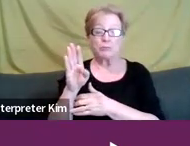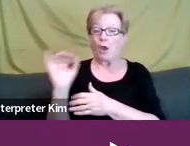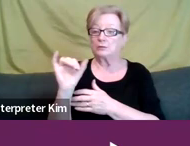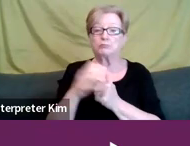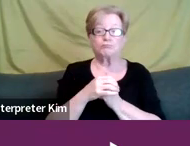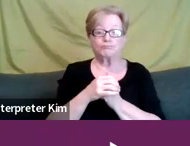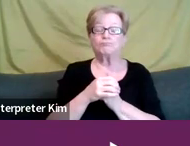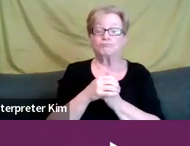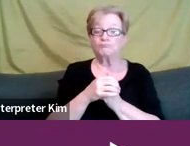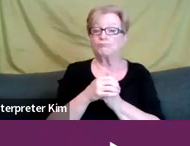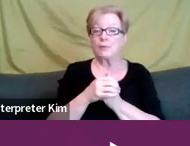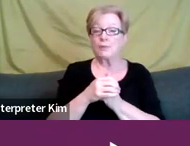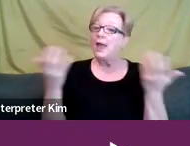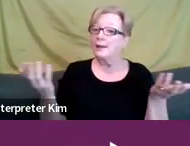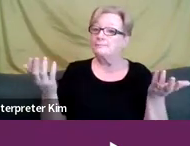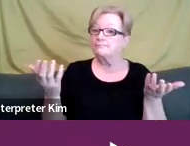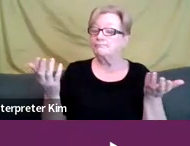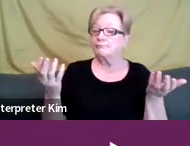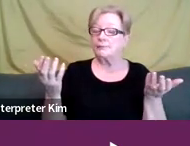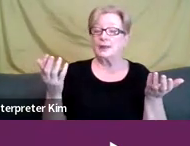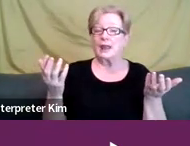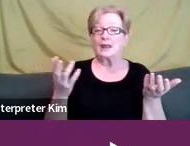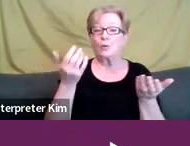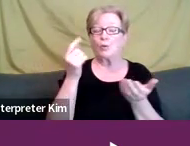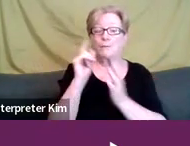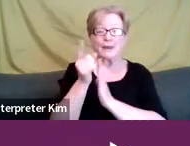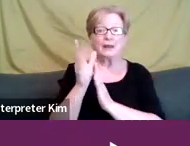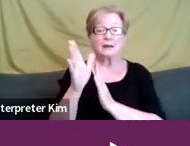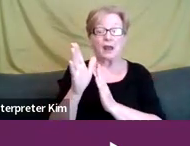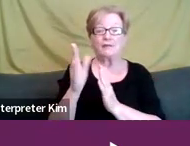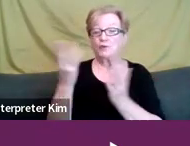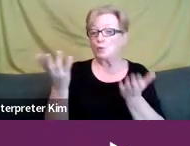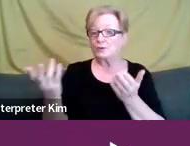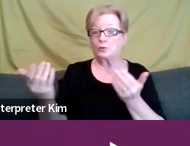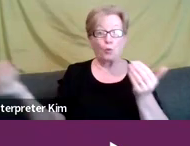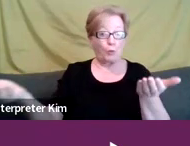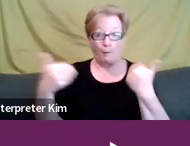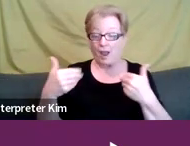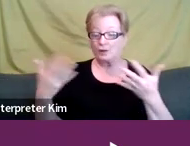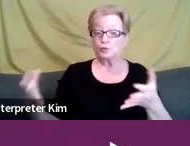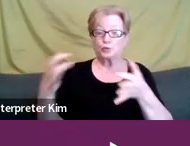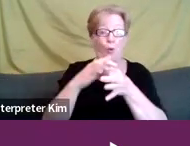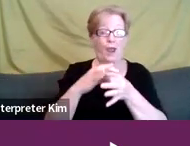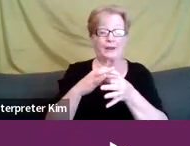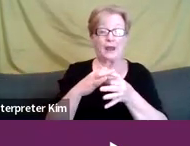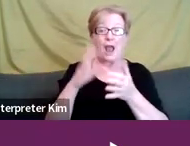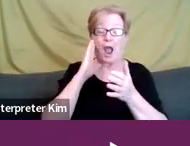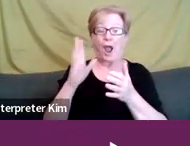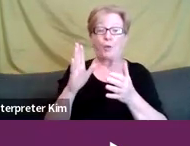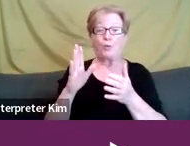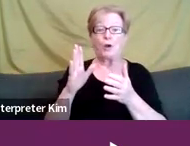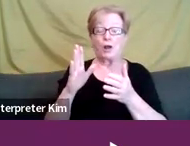well. And in a minute, if you would like to join us on Zoom, I will put